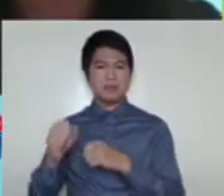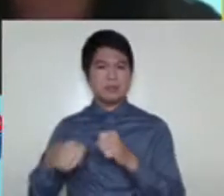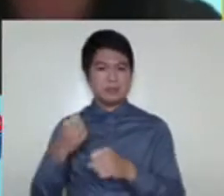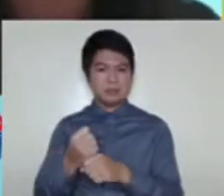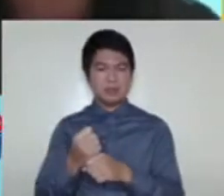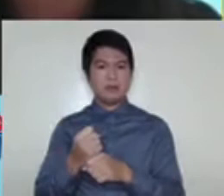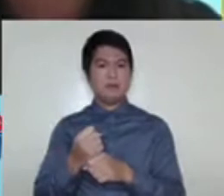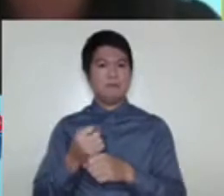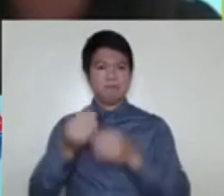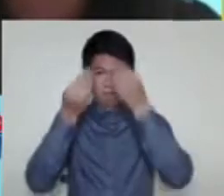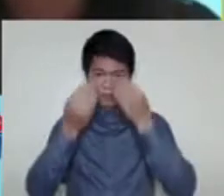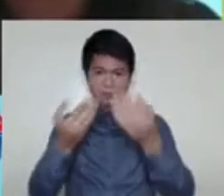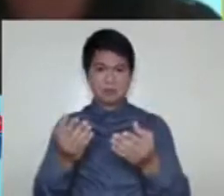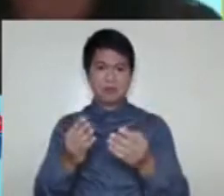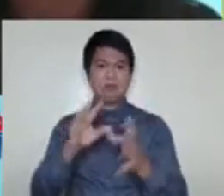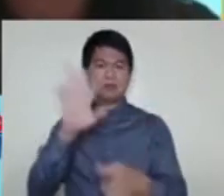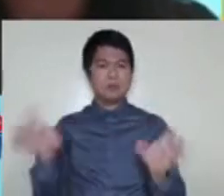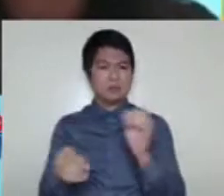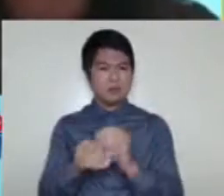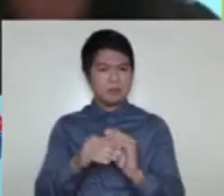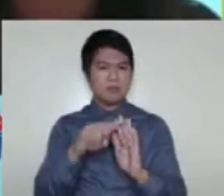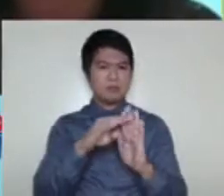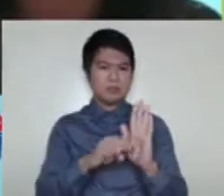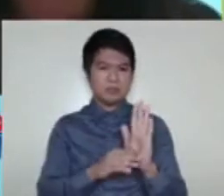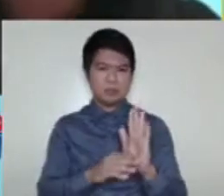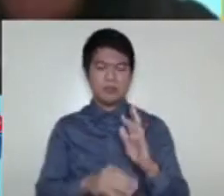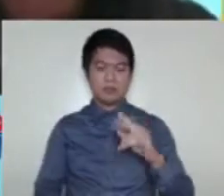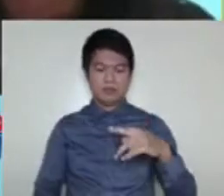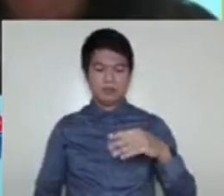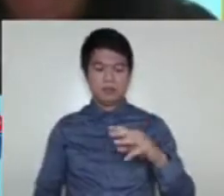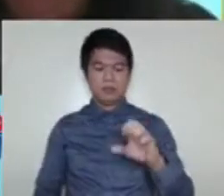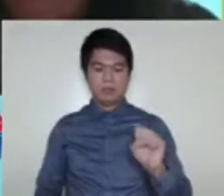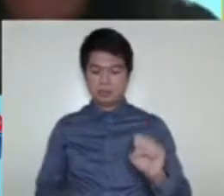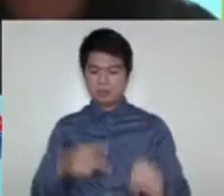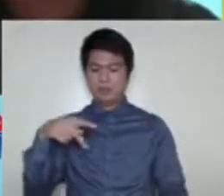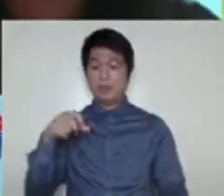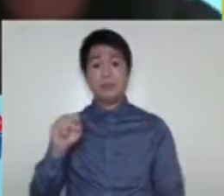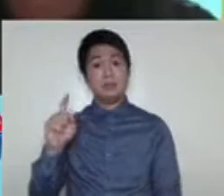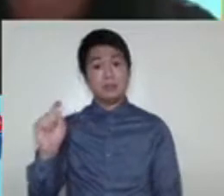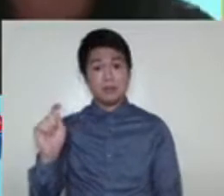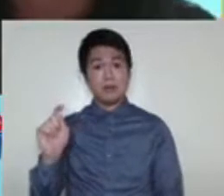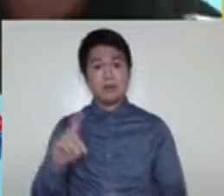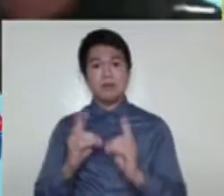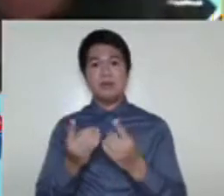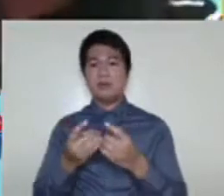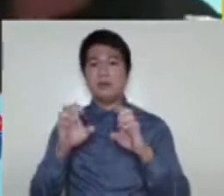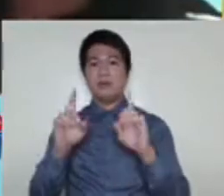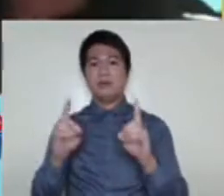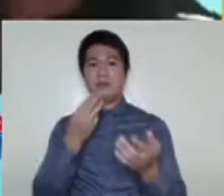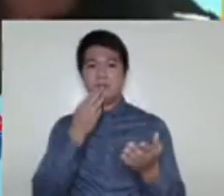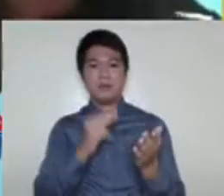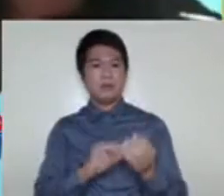of the key features of this year's RPMS-PPST, or our DepEd Memorandum number 4, Series